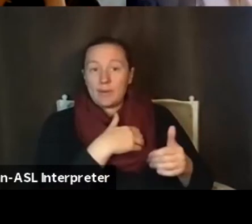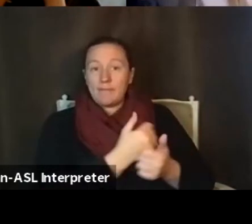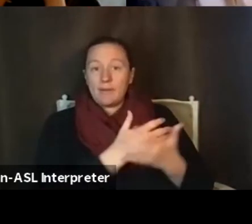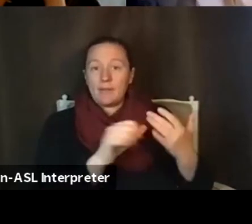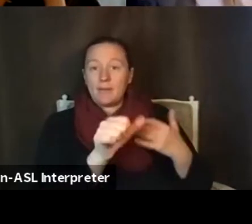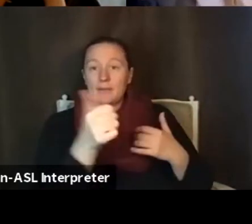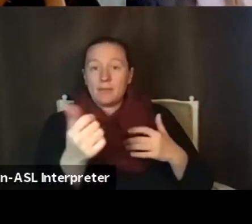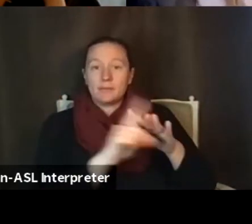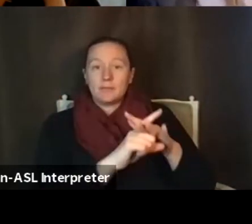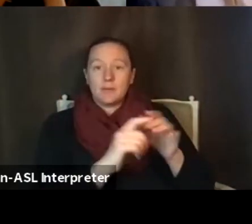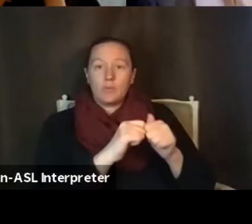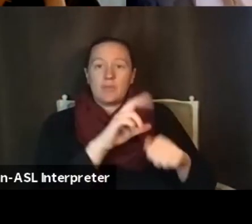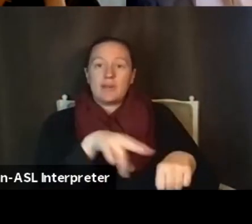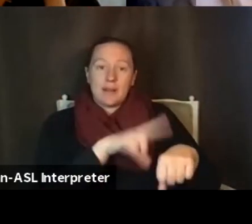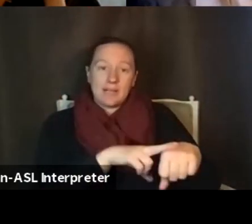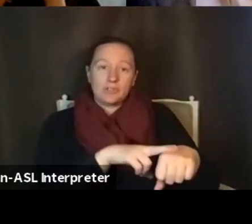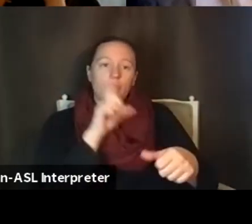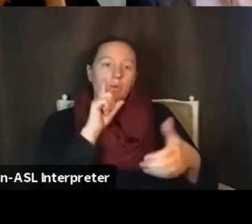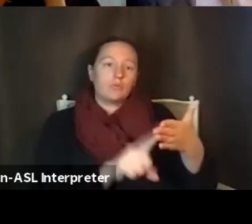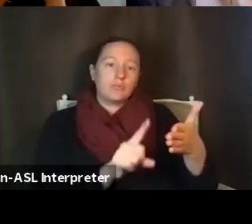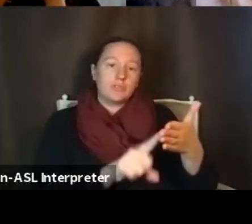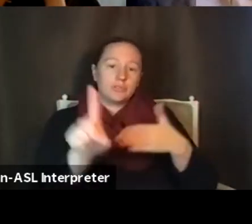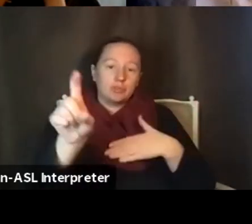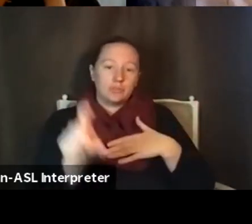your national research.